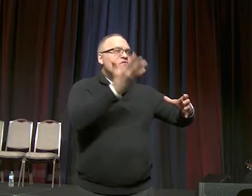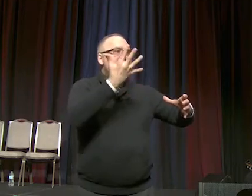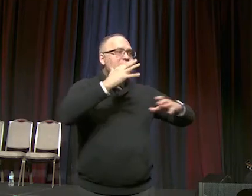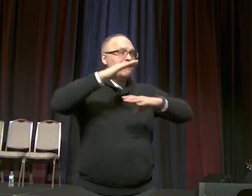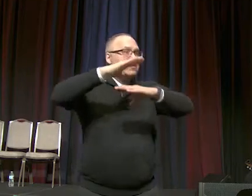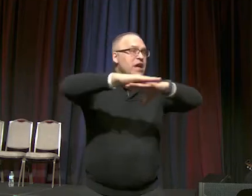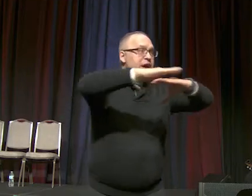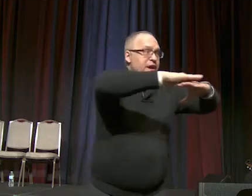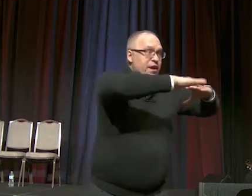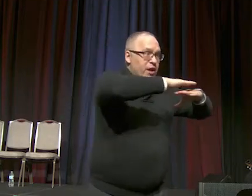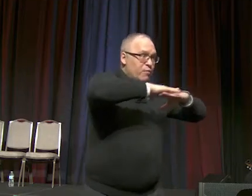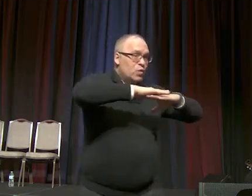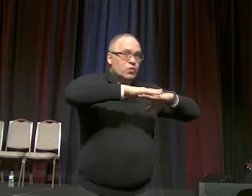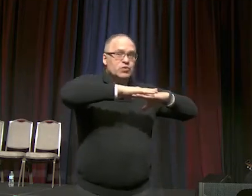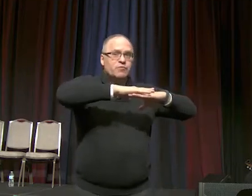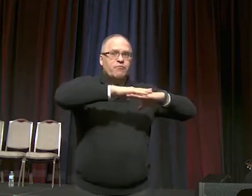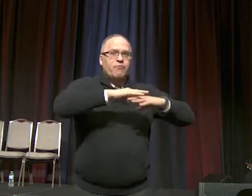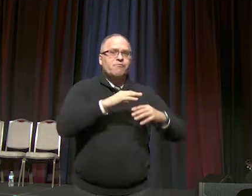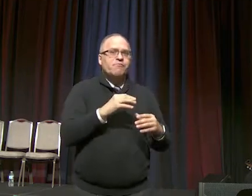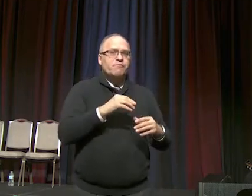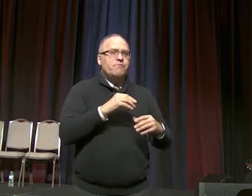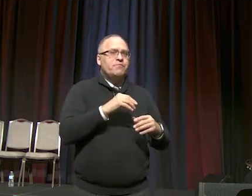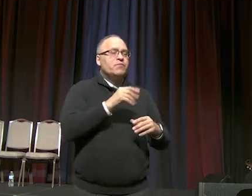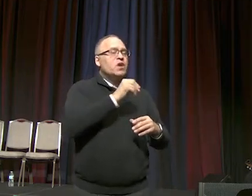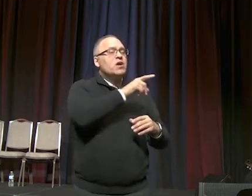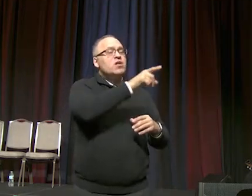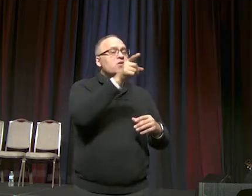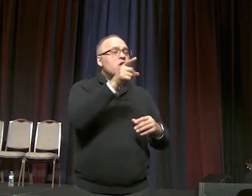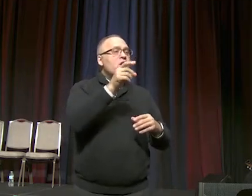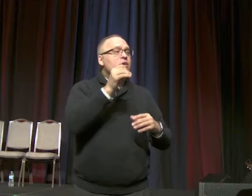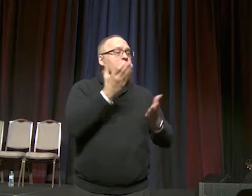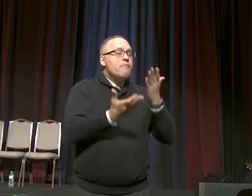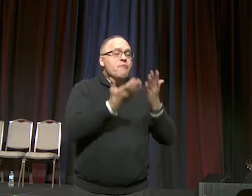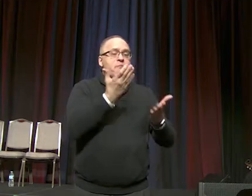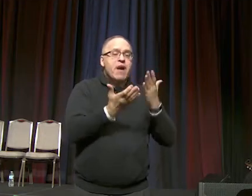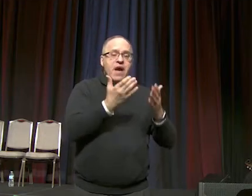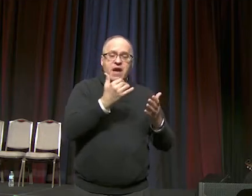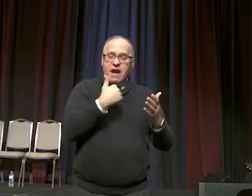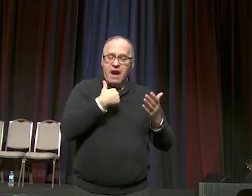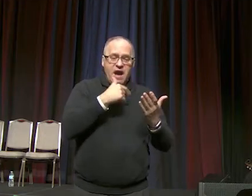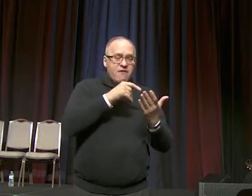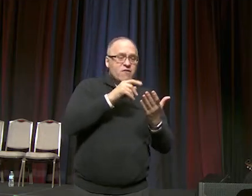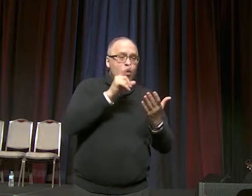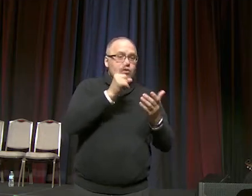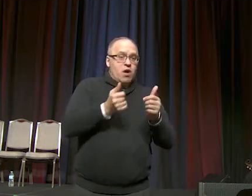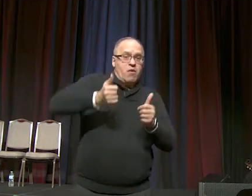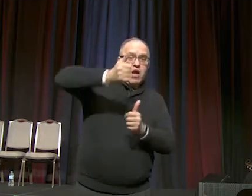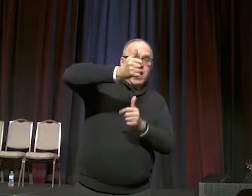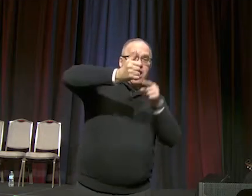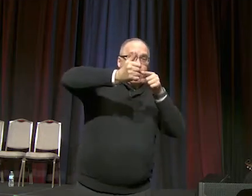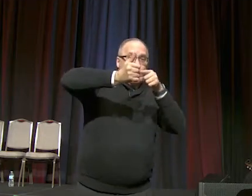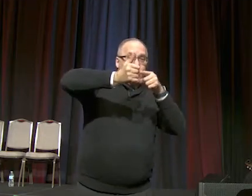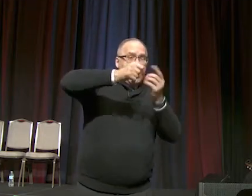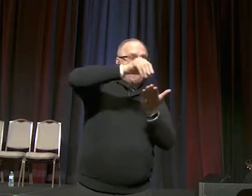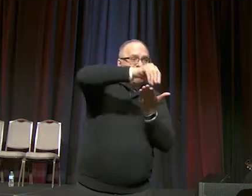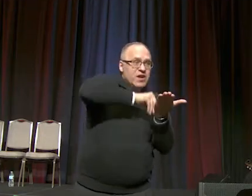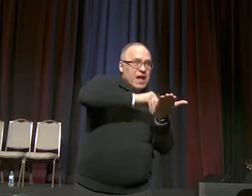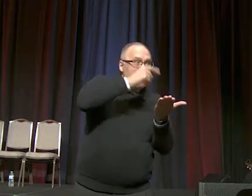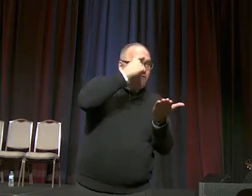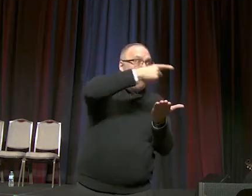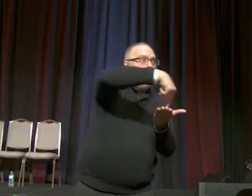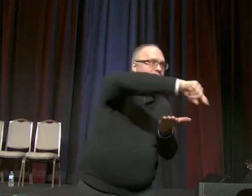have those. The head of delegation may have filled out for the people at their table, or maybe the table that they could